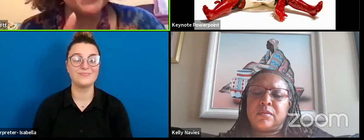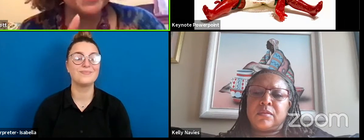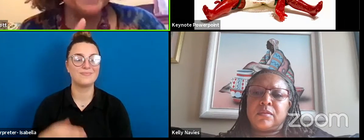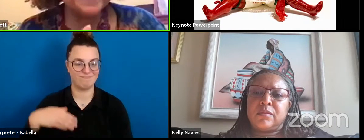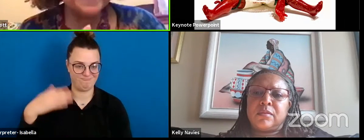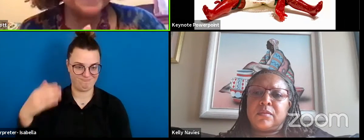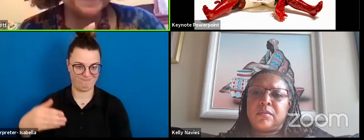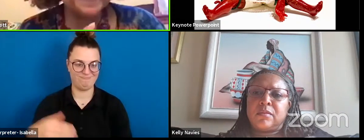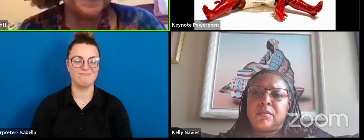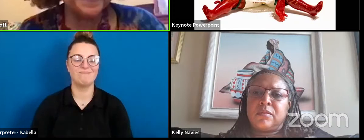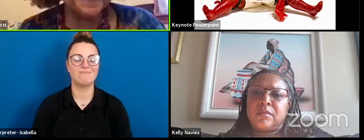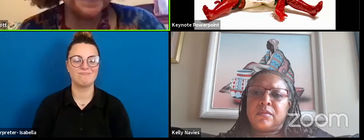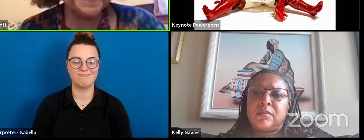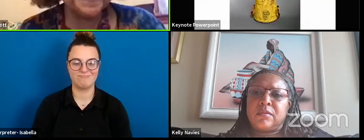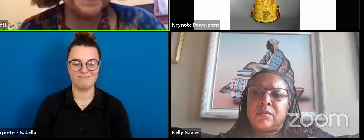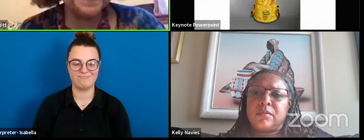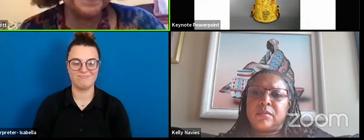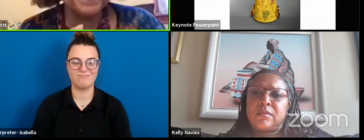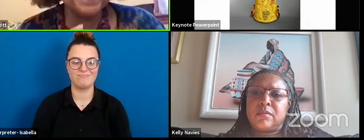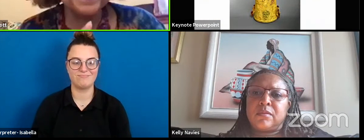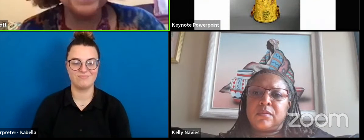Next.